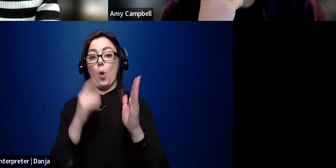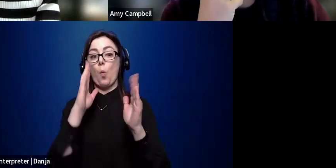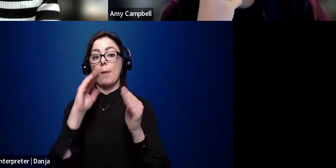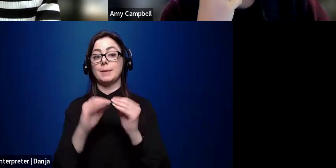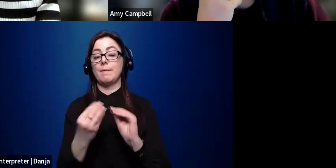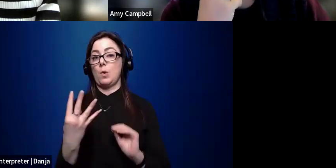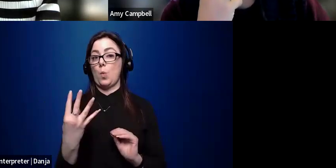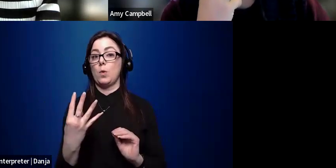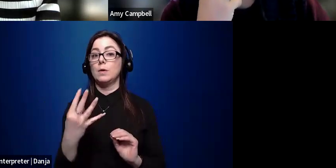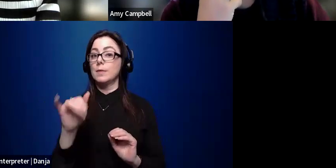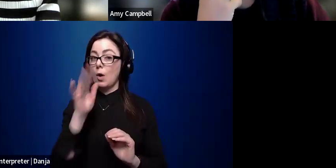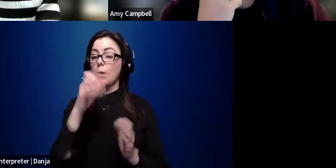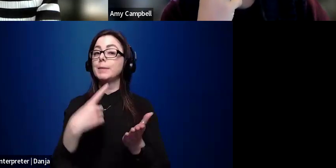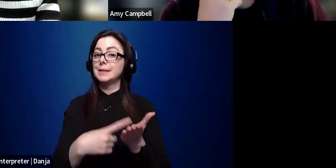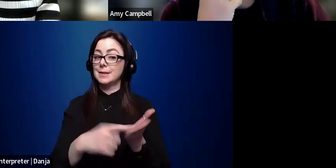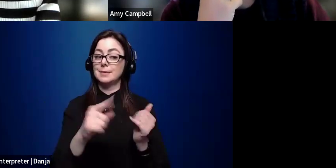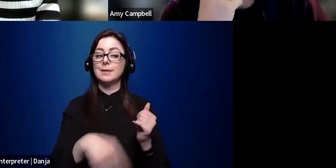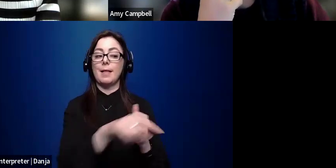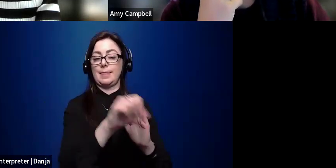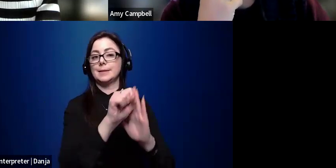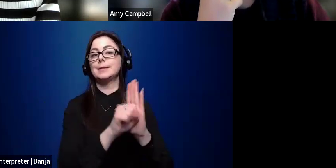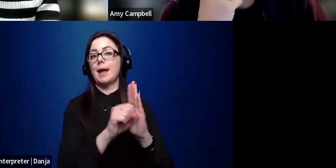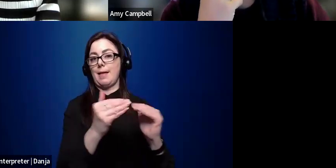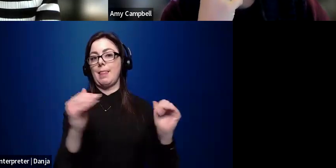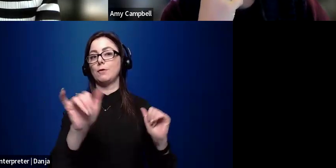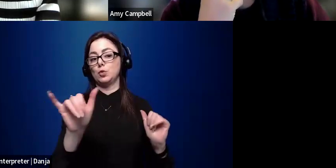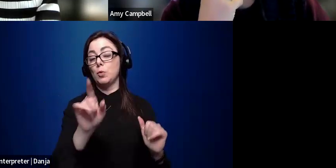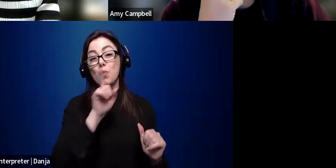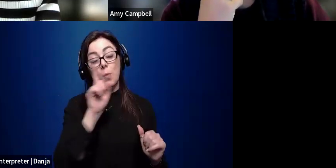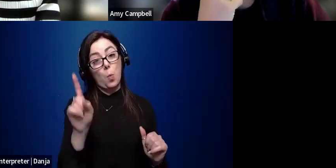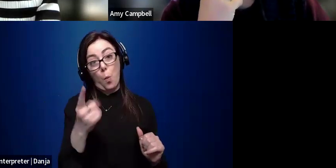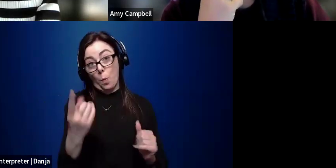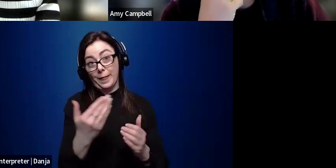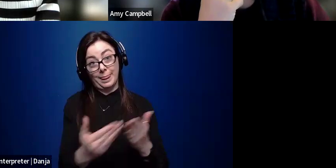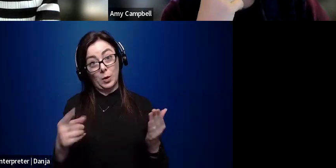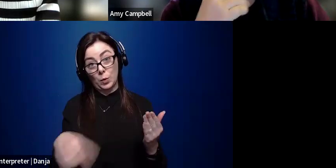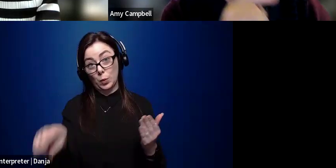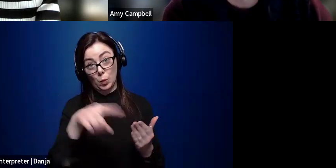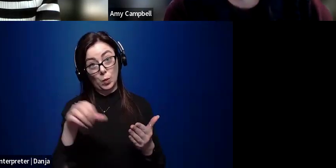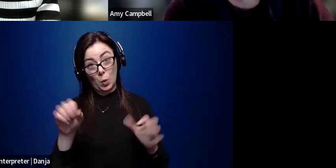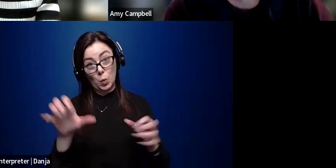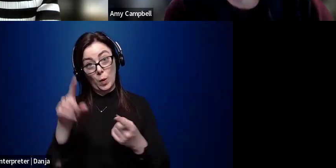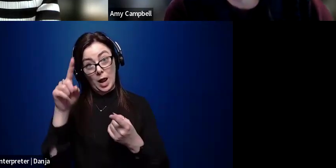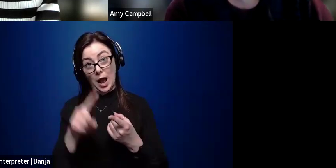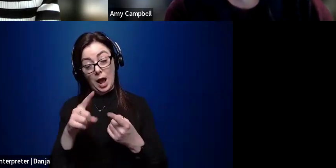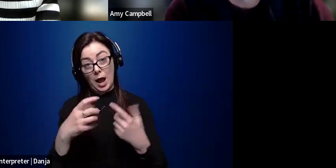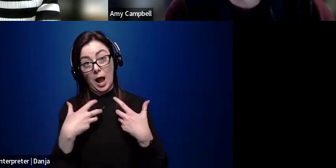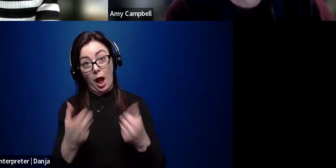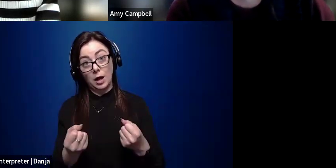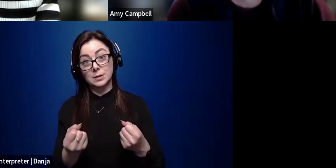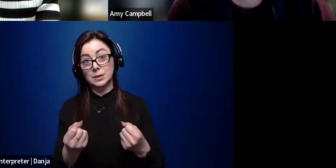well. But they're really the only thing you can do to cut costs are either make people